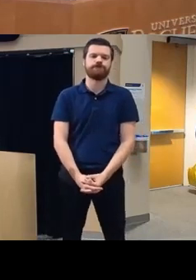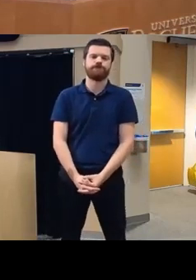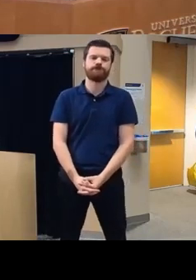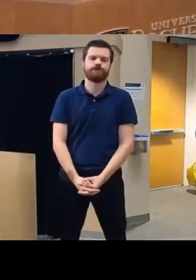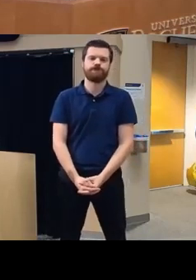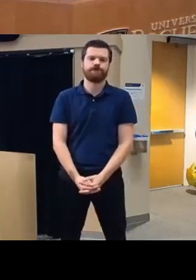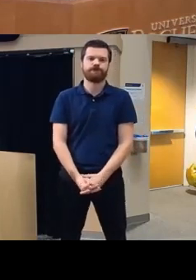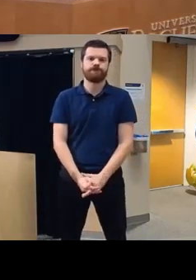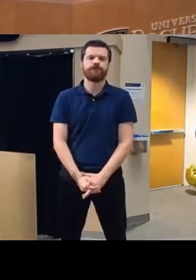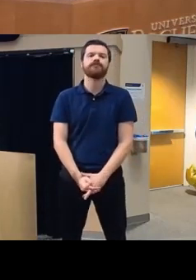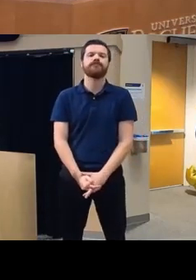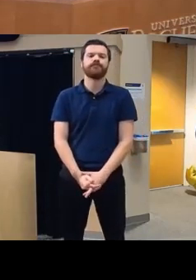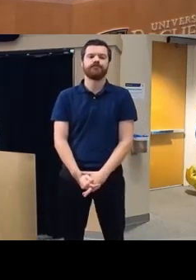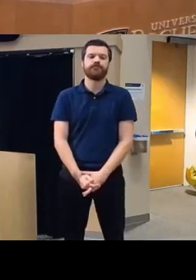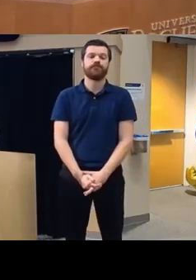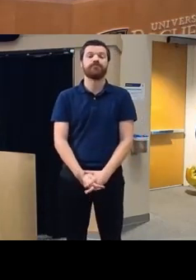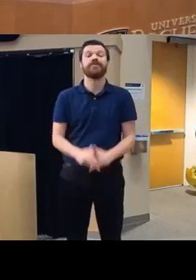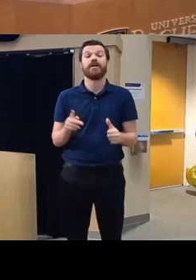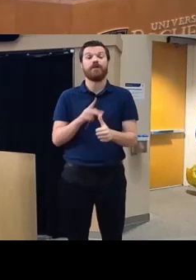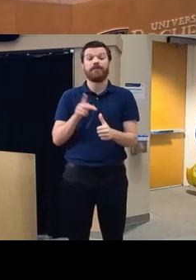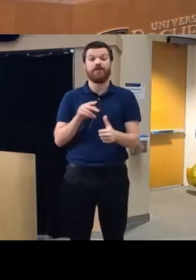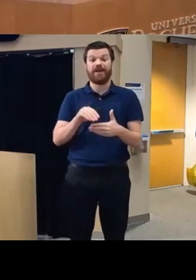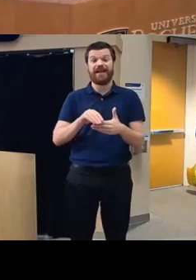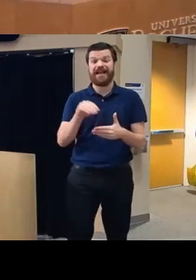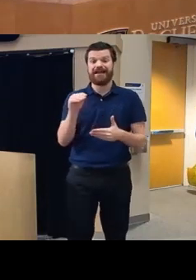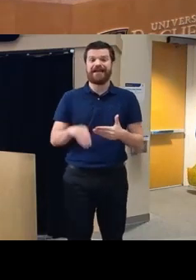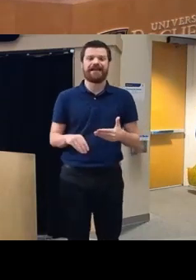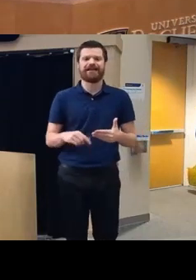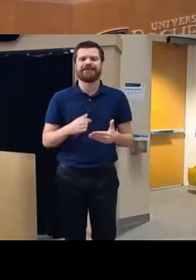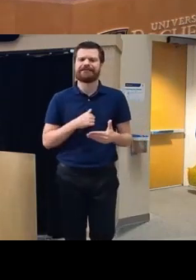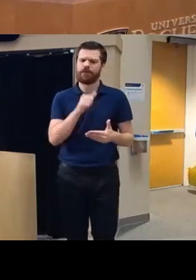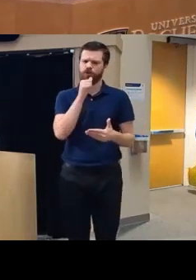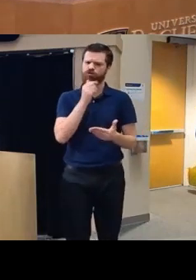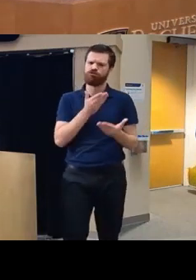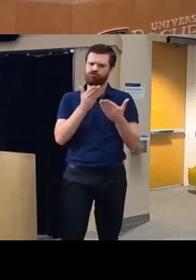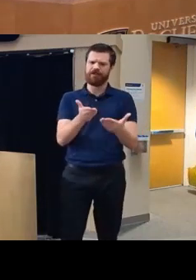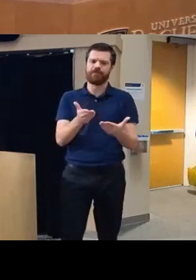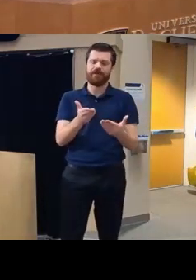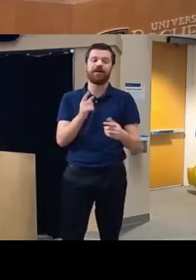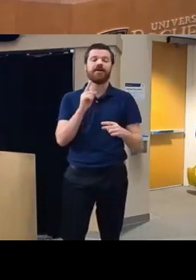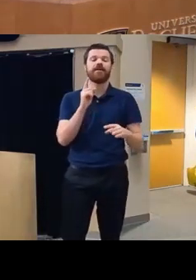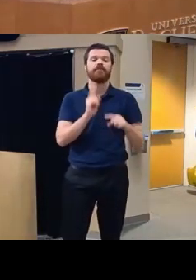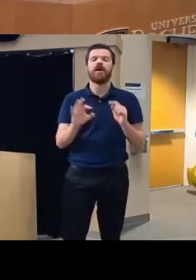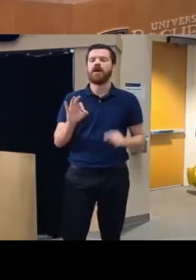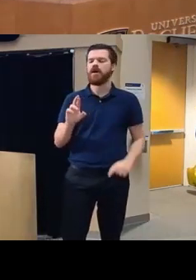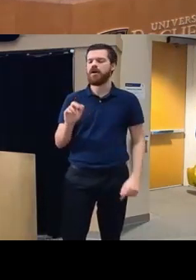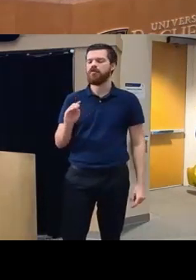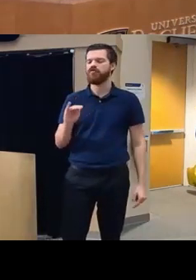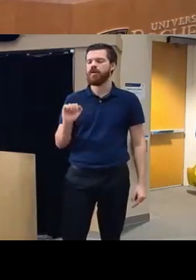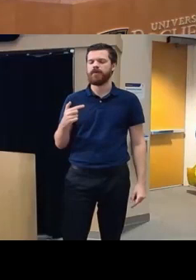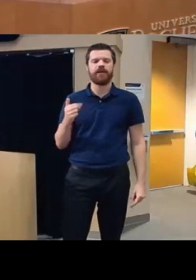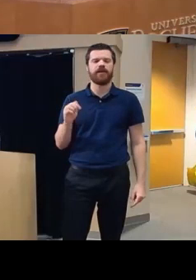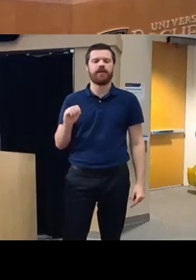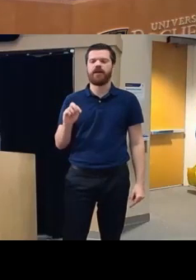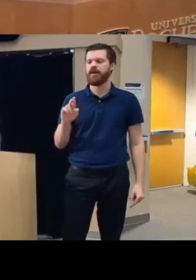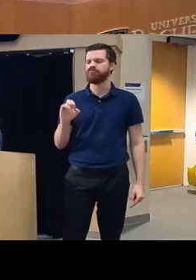the overall, the primary outcome, which I don't recommend this because it's very difficult, was the Framingham risk score. I don't know if anyone